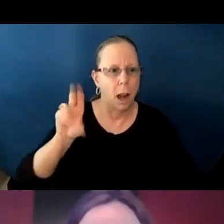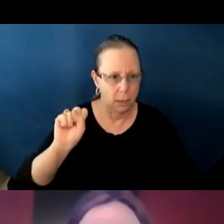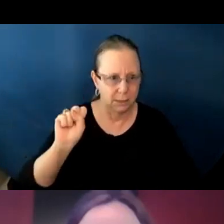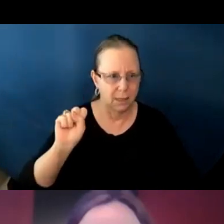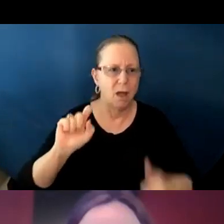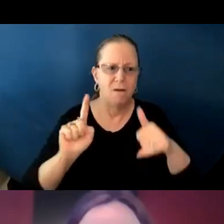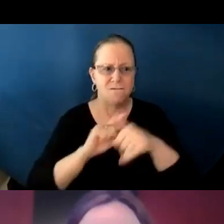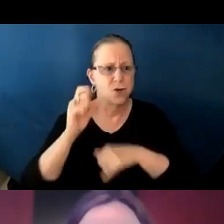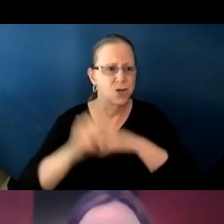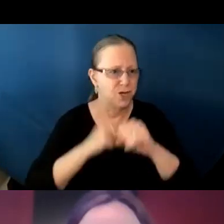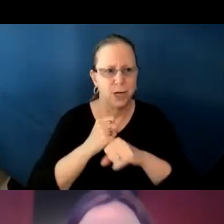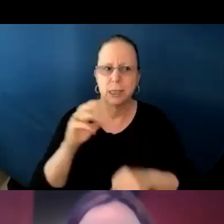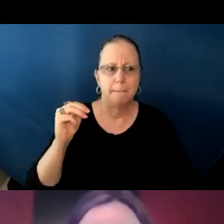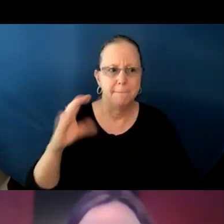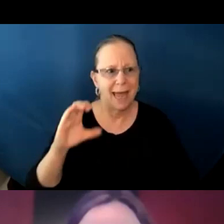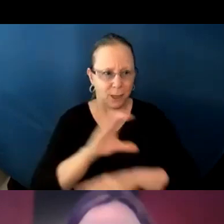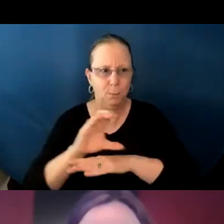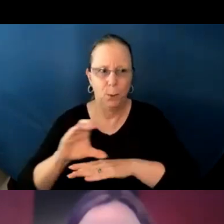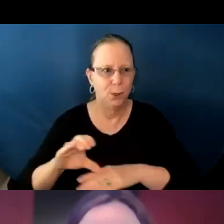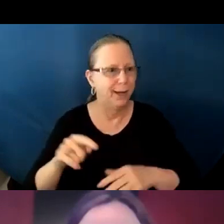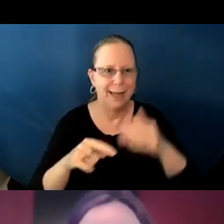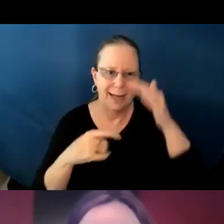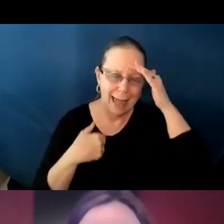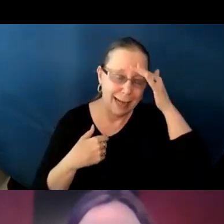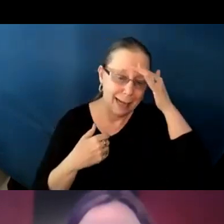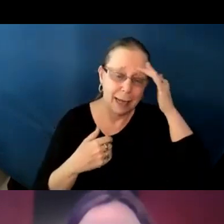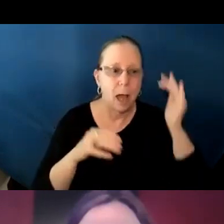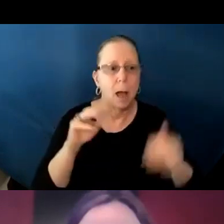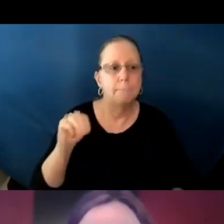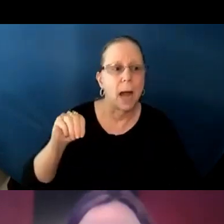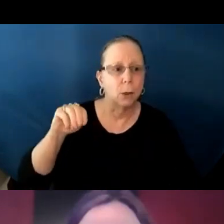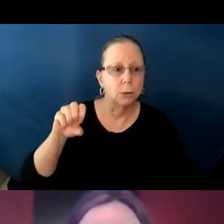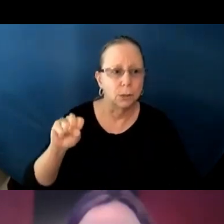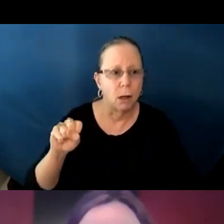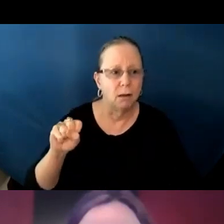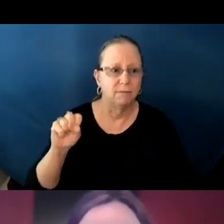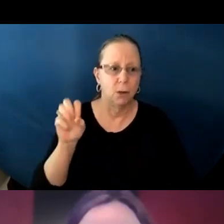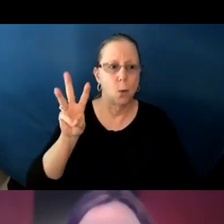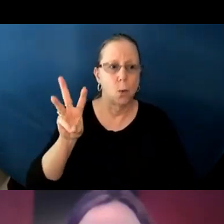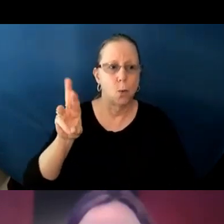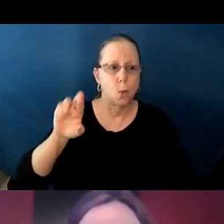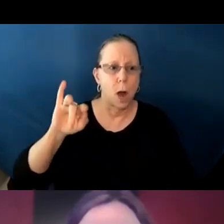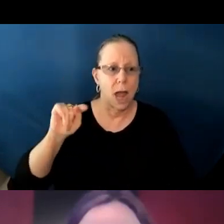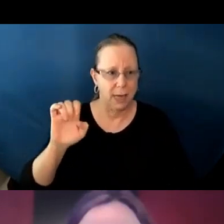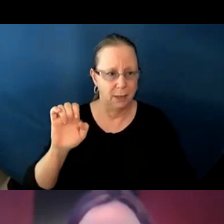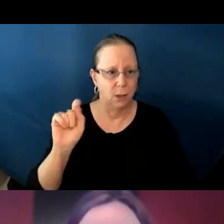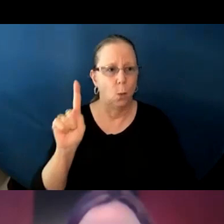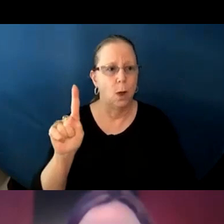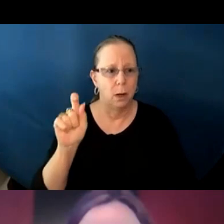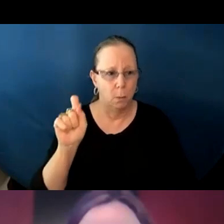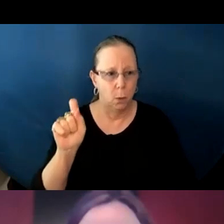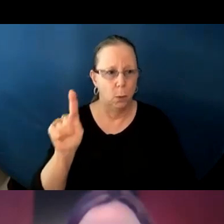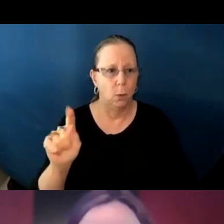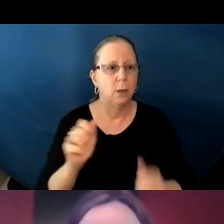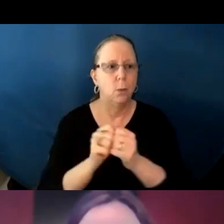computers. And it had something, I told them, it has Microsoft Write 1.1 with spell check. It's the first